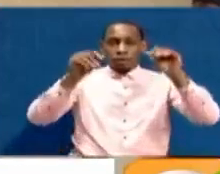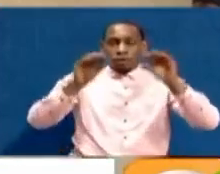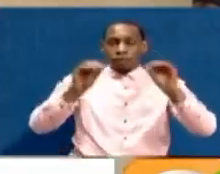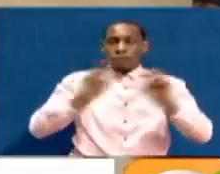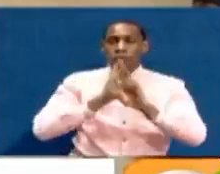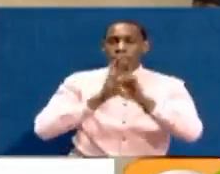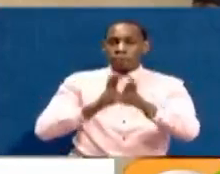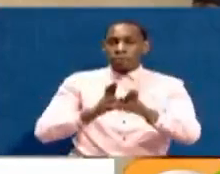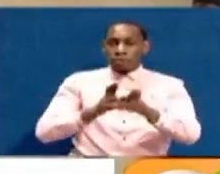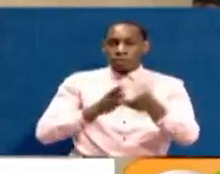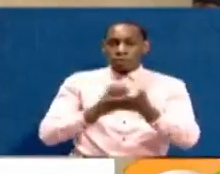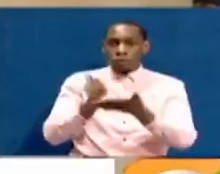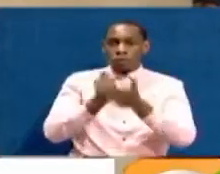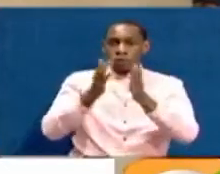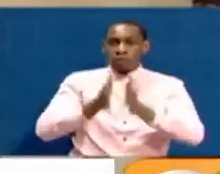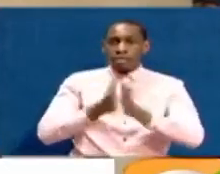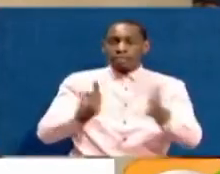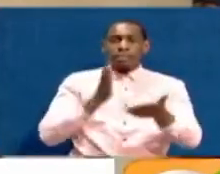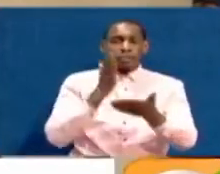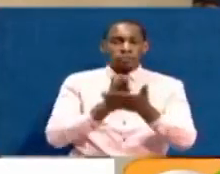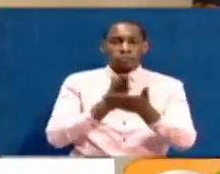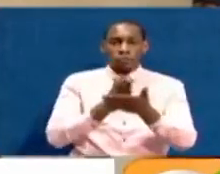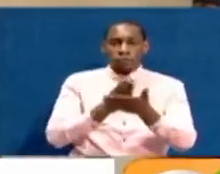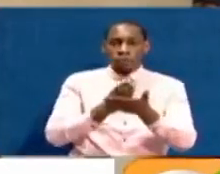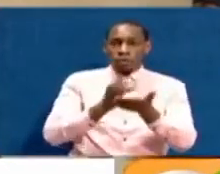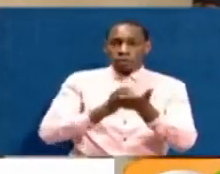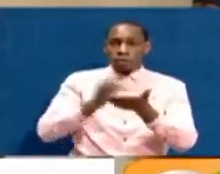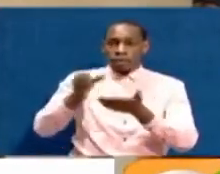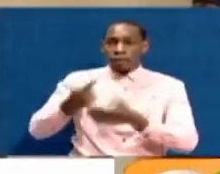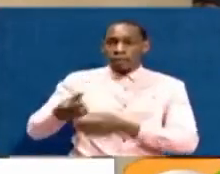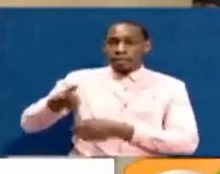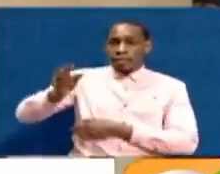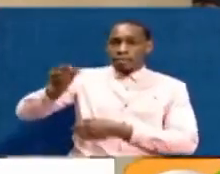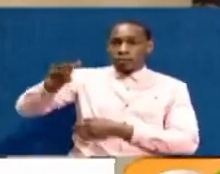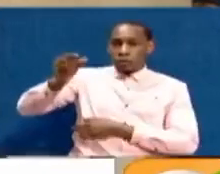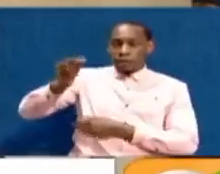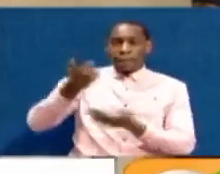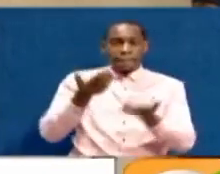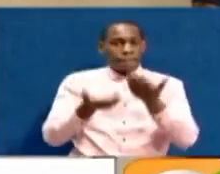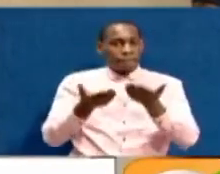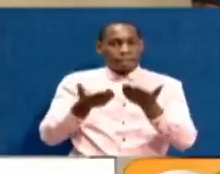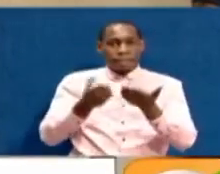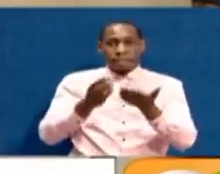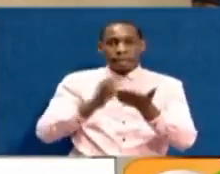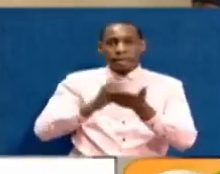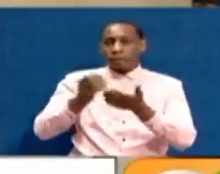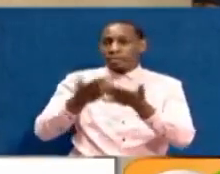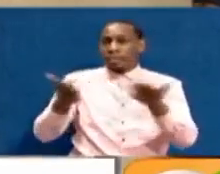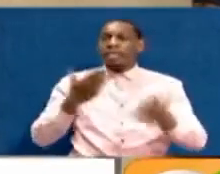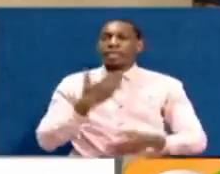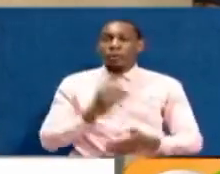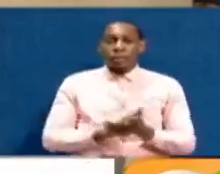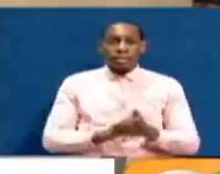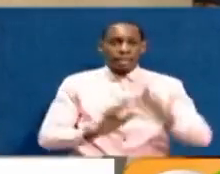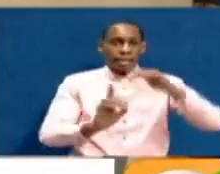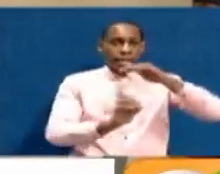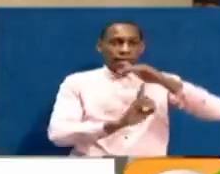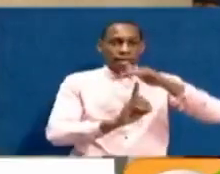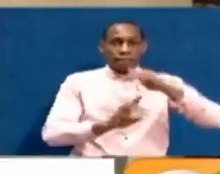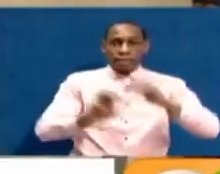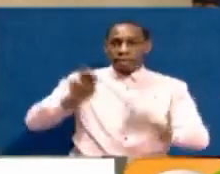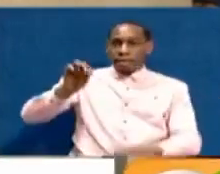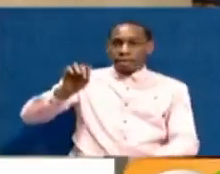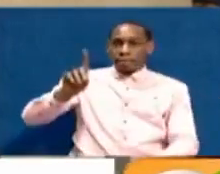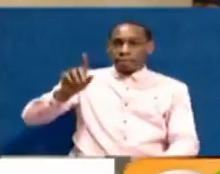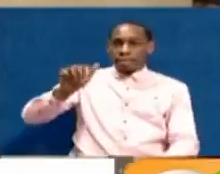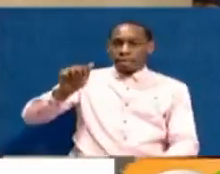Auditor General will definitely be getting either an increase or whatever they want. The ministries of